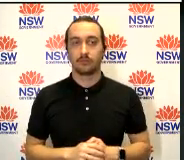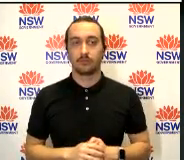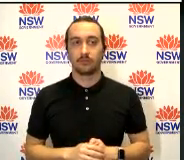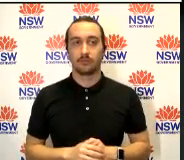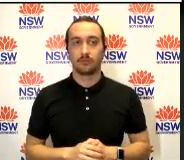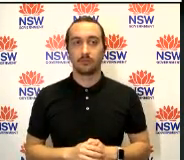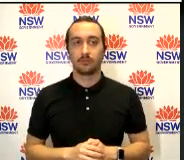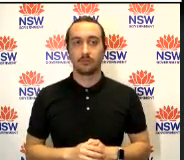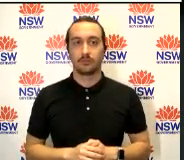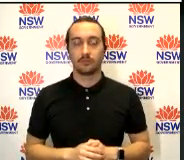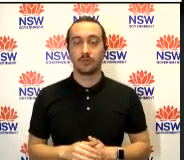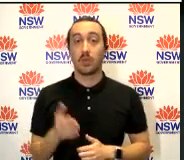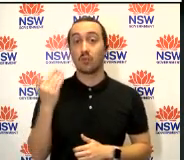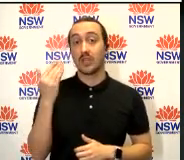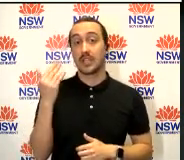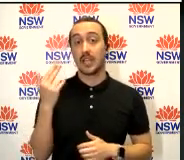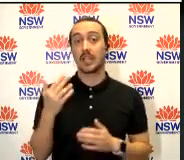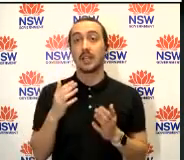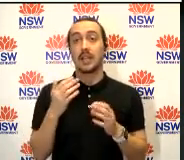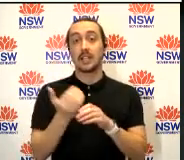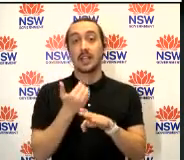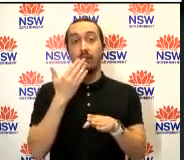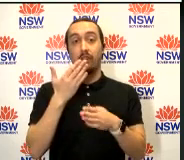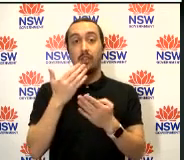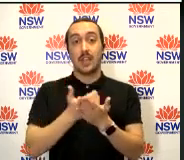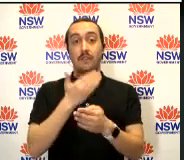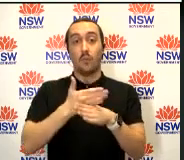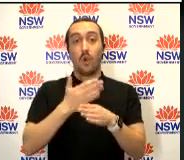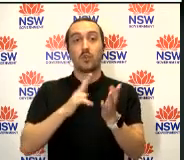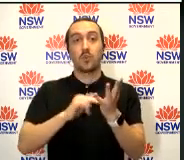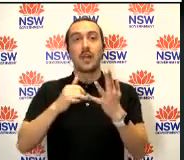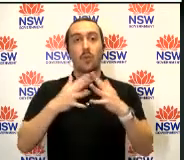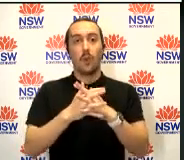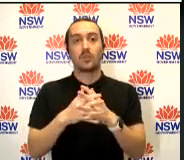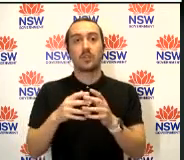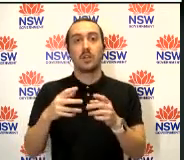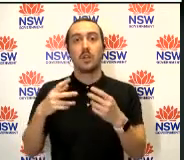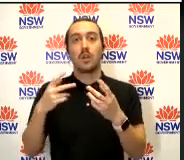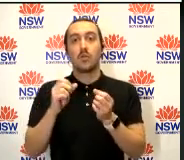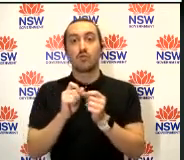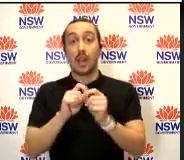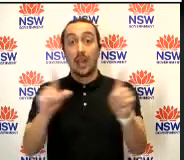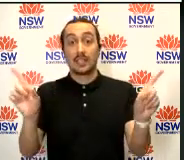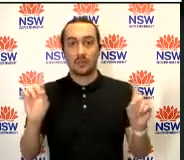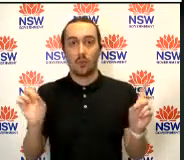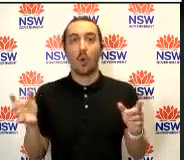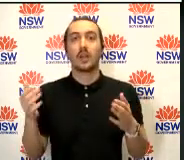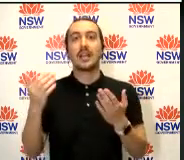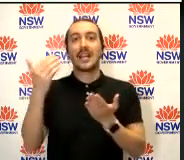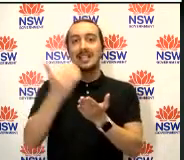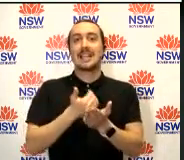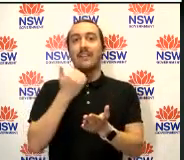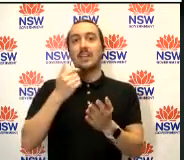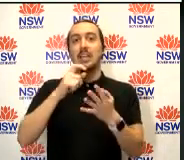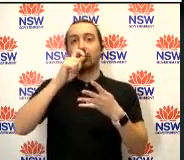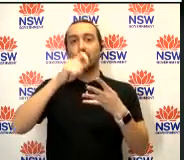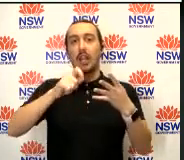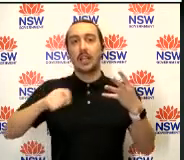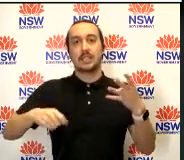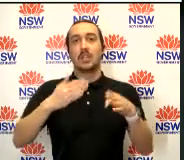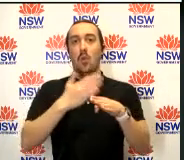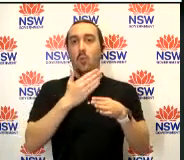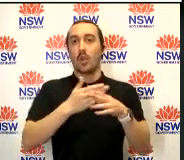We recently released a Working at Heights and Construction Inspection checklist, which is available via our SafeWork New South Wales